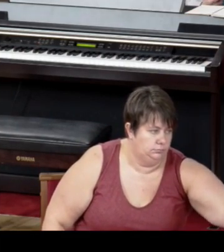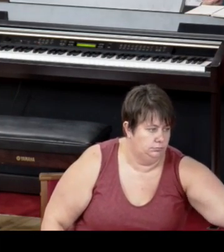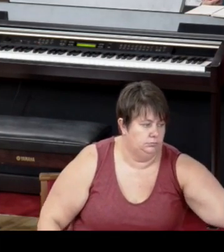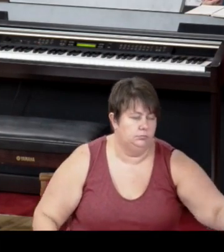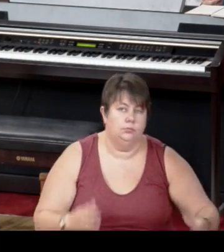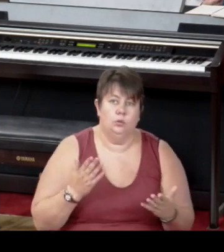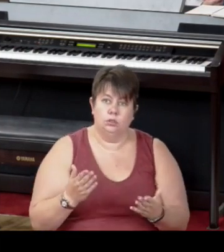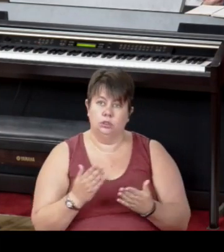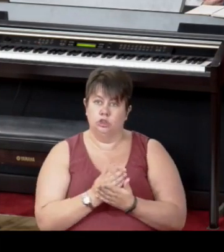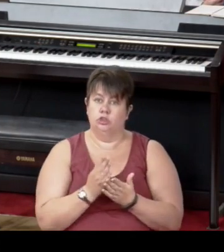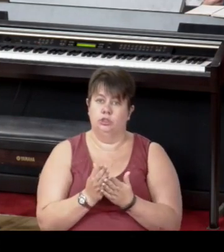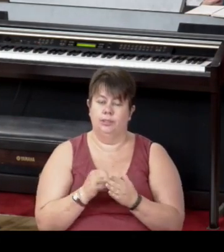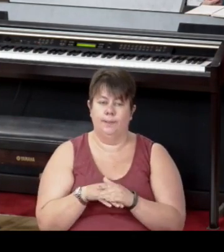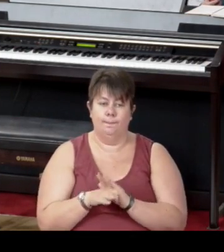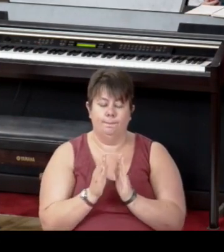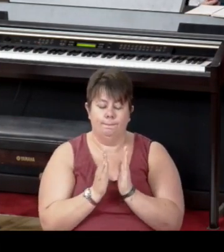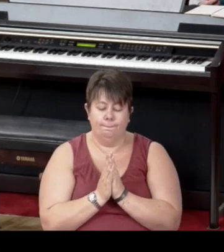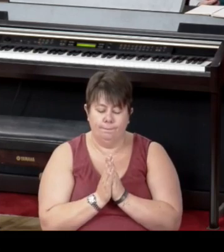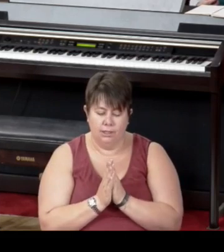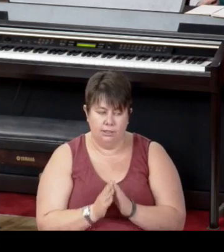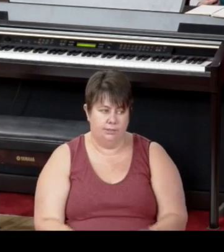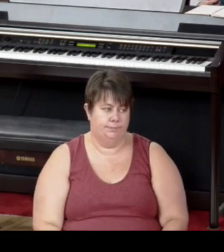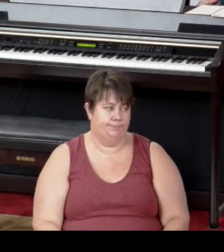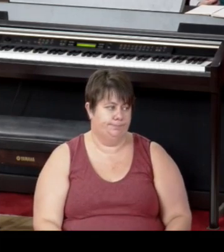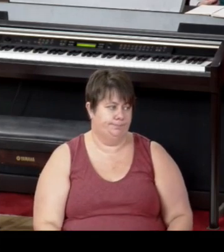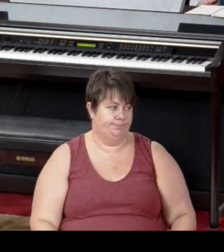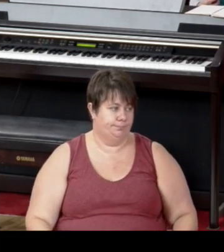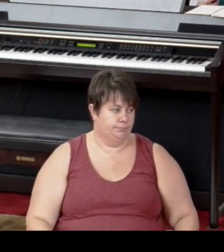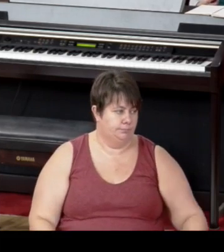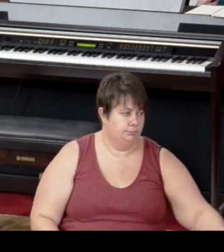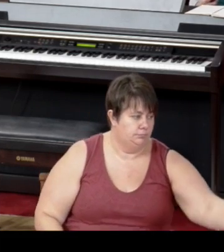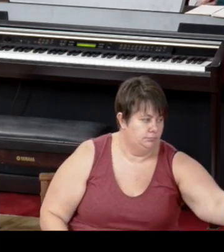Let's share in a prayer as we consider this passage.